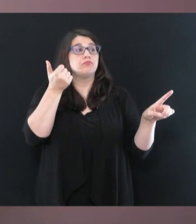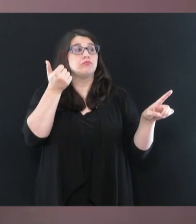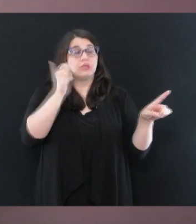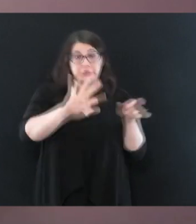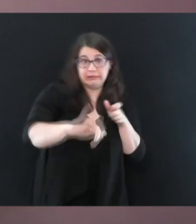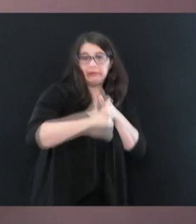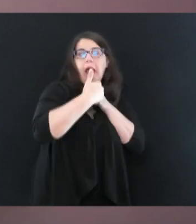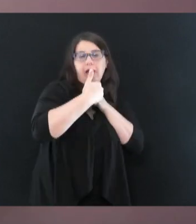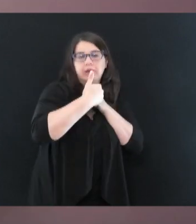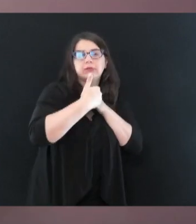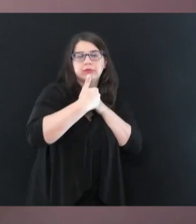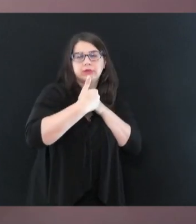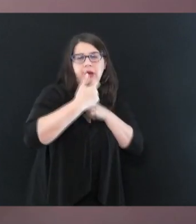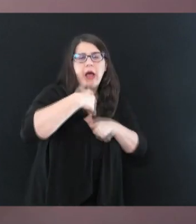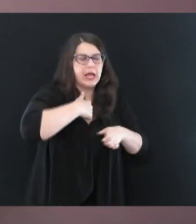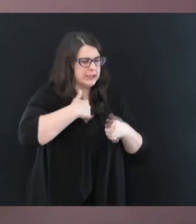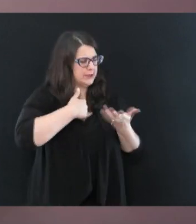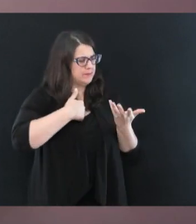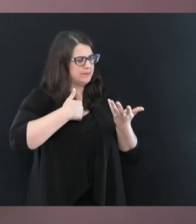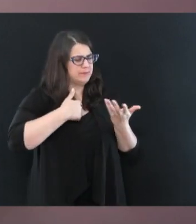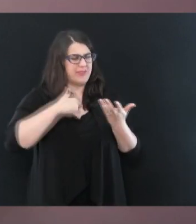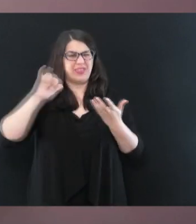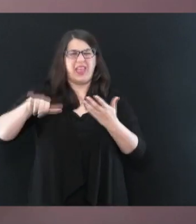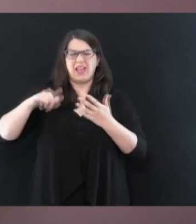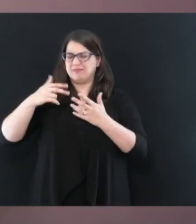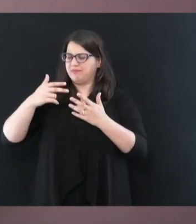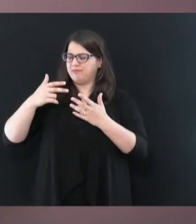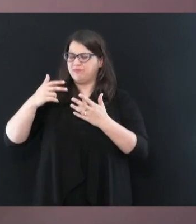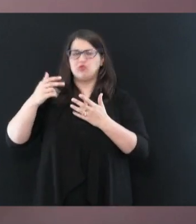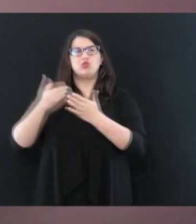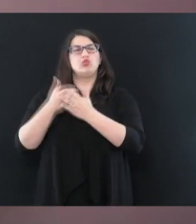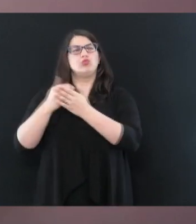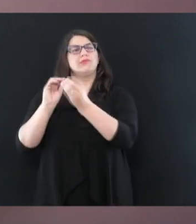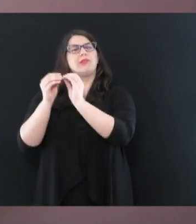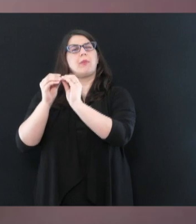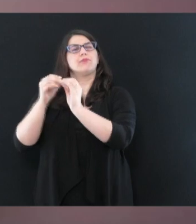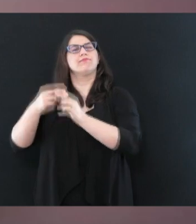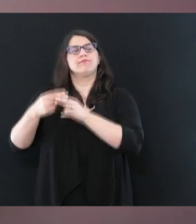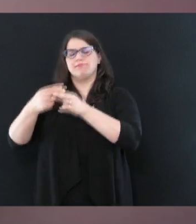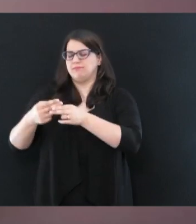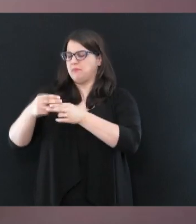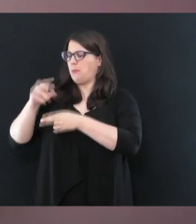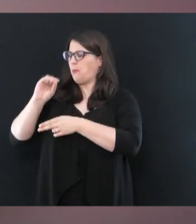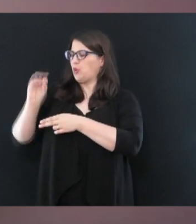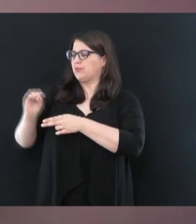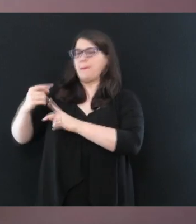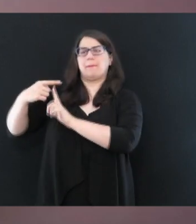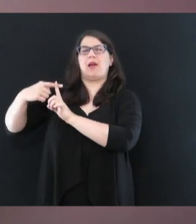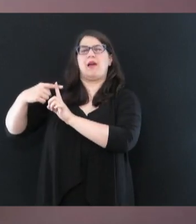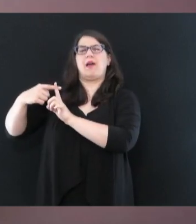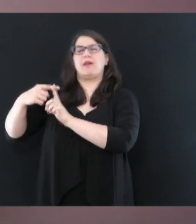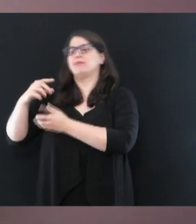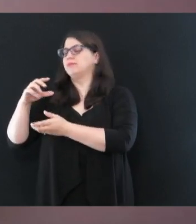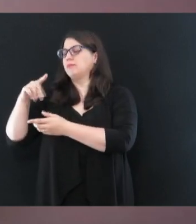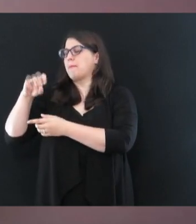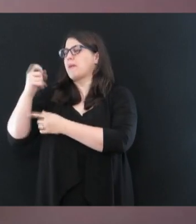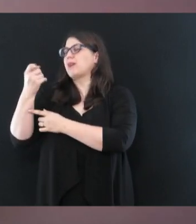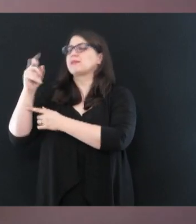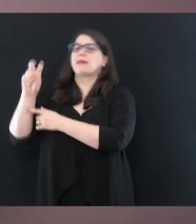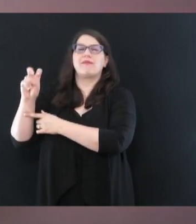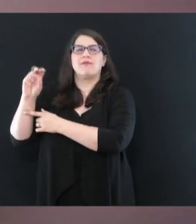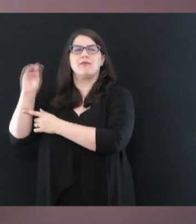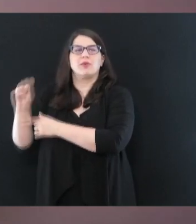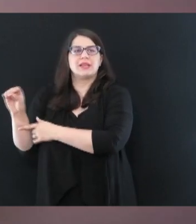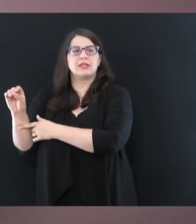challenge to us, added the percent positive rate to the incidence rate. People have been reaching out and have been saying, why don't